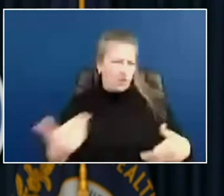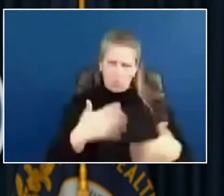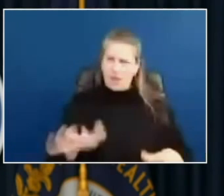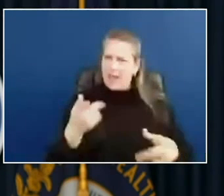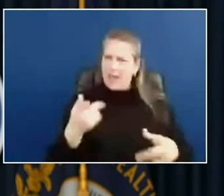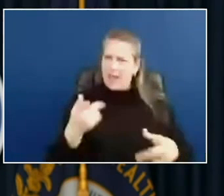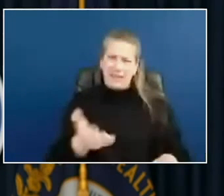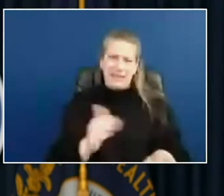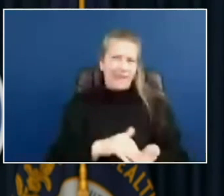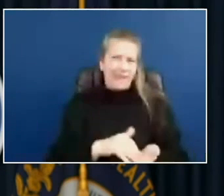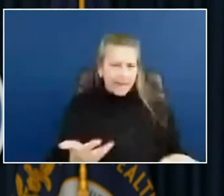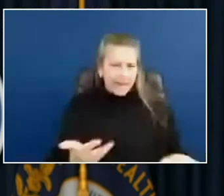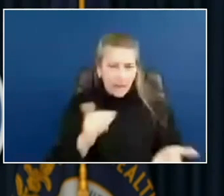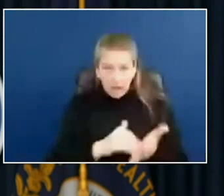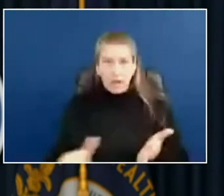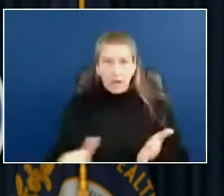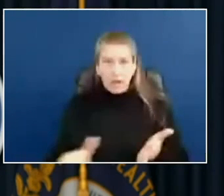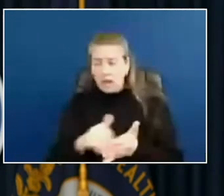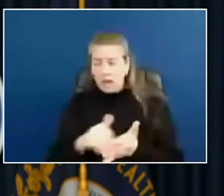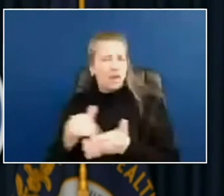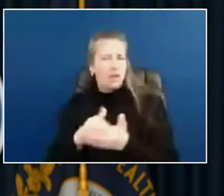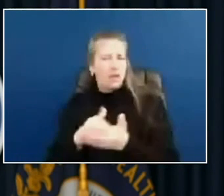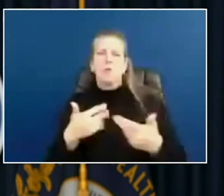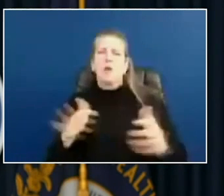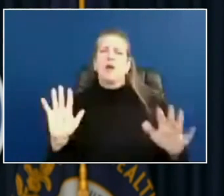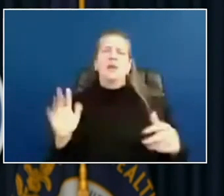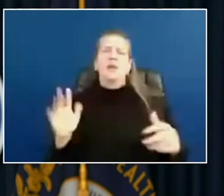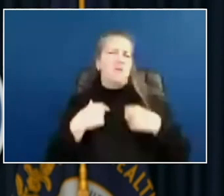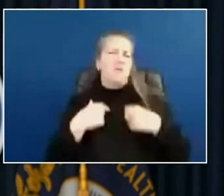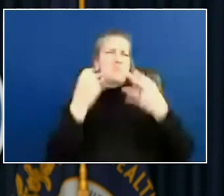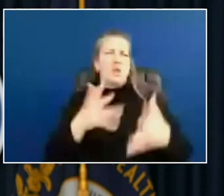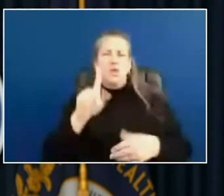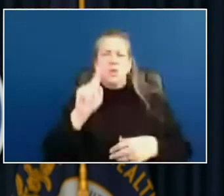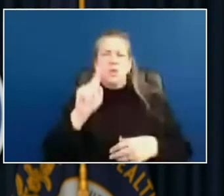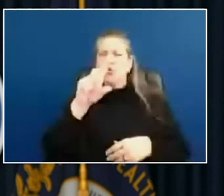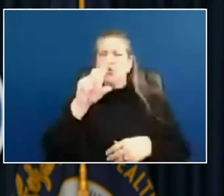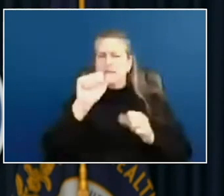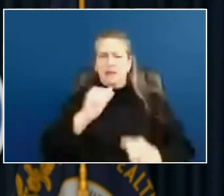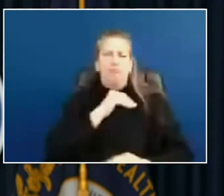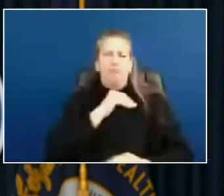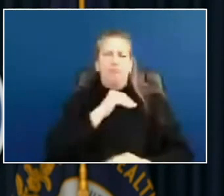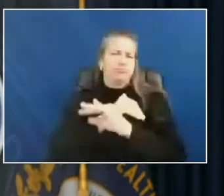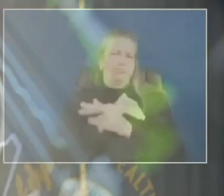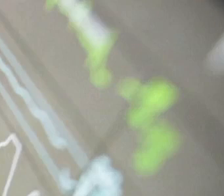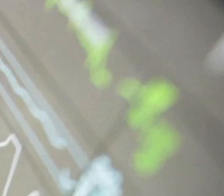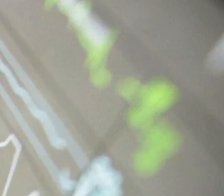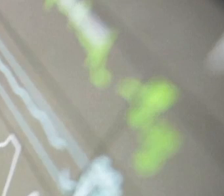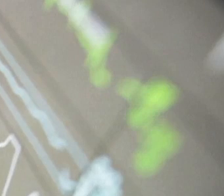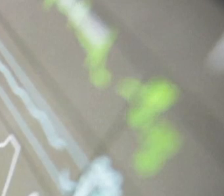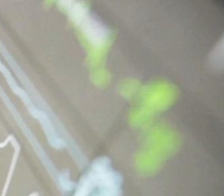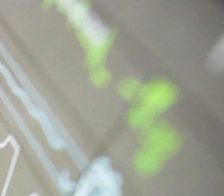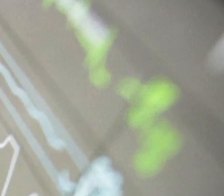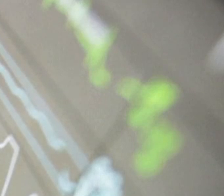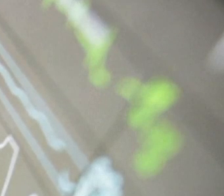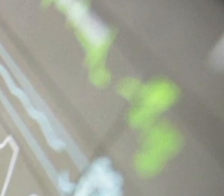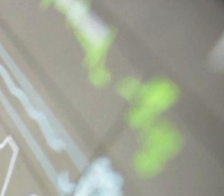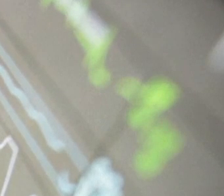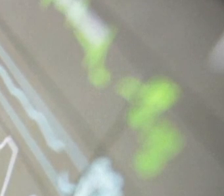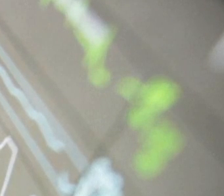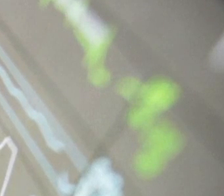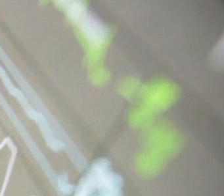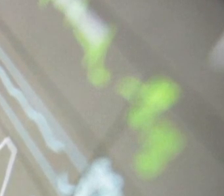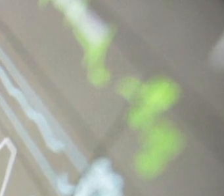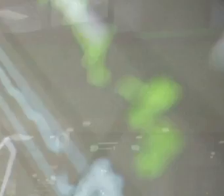We have so many tools to do it. Just look out after yourselves and the people that you love.